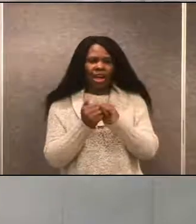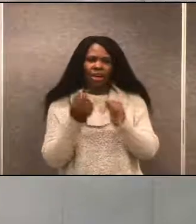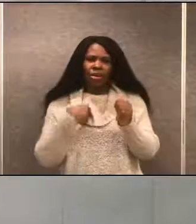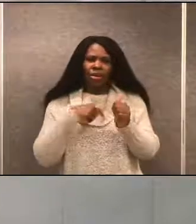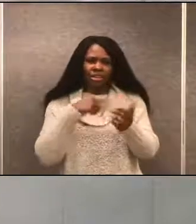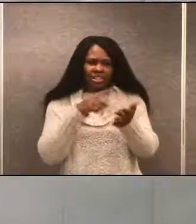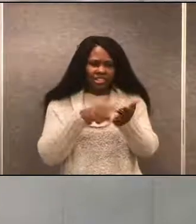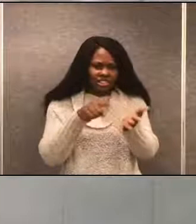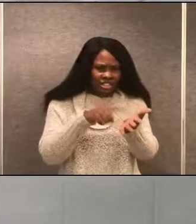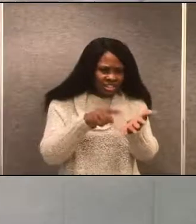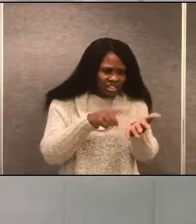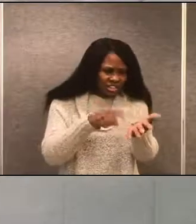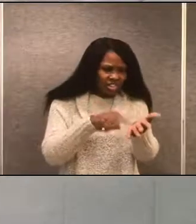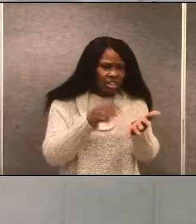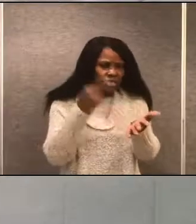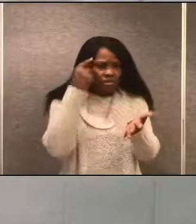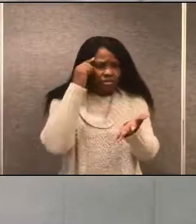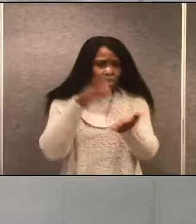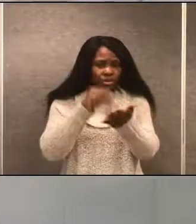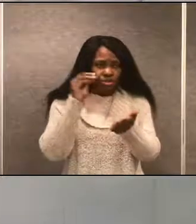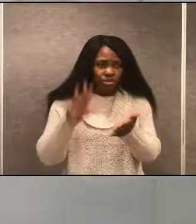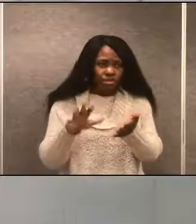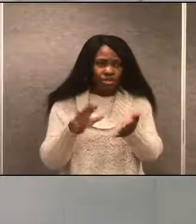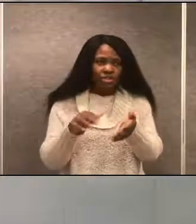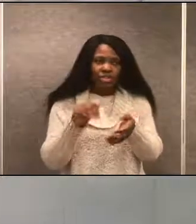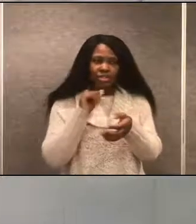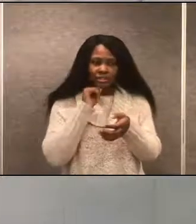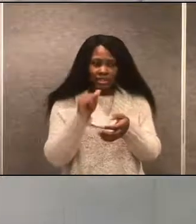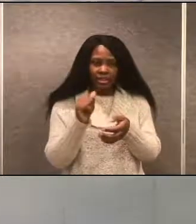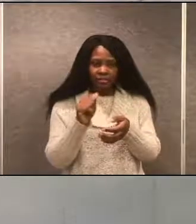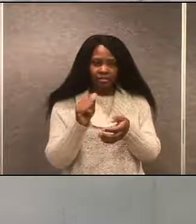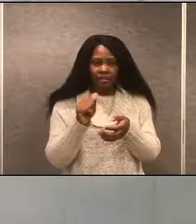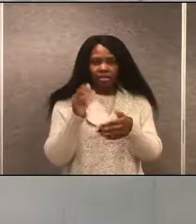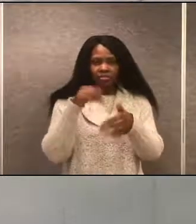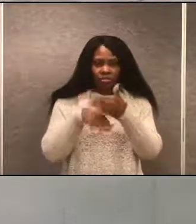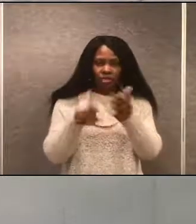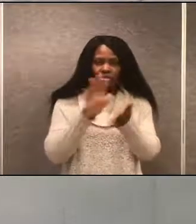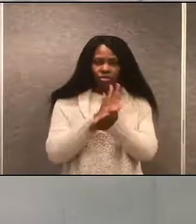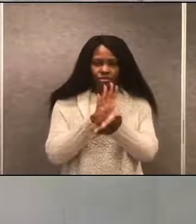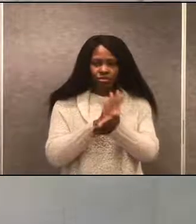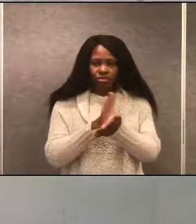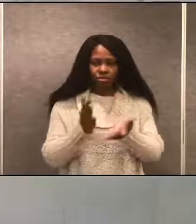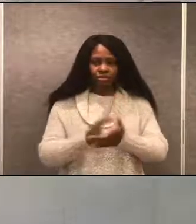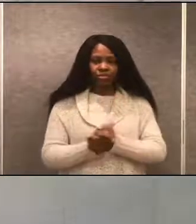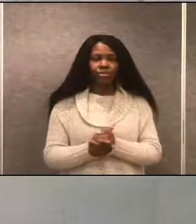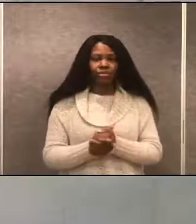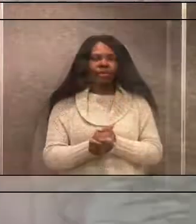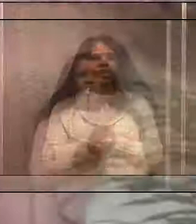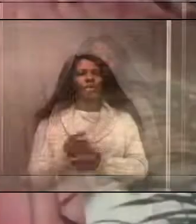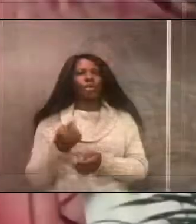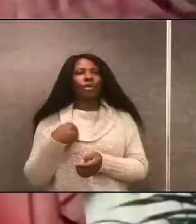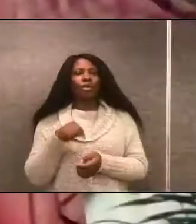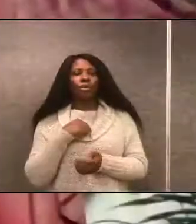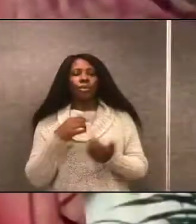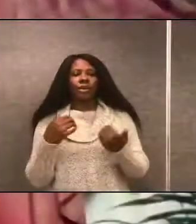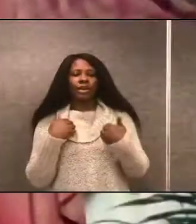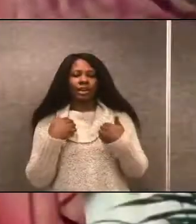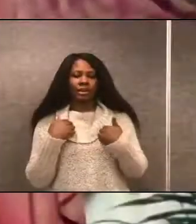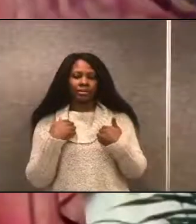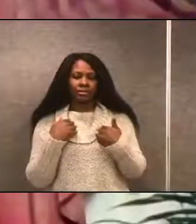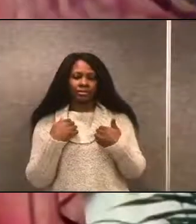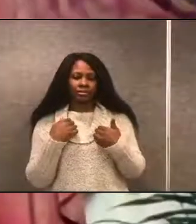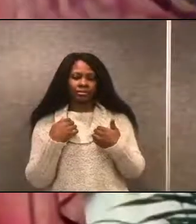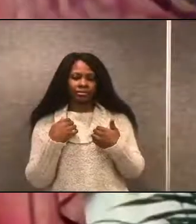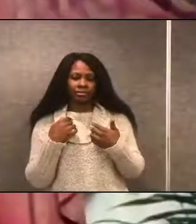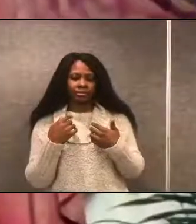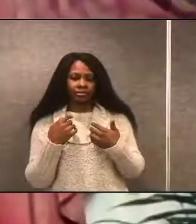Dr. Dr. Harvest has attendance officers to address that. Dr. Harvest? Yes, so we have attendance officers in our district, so